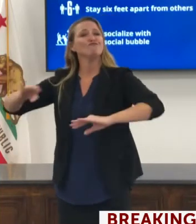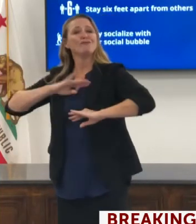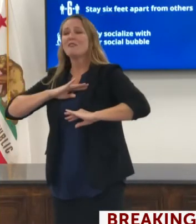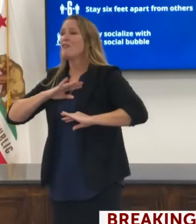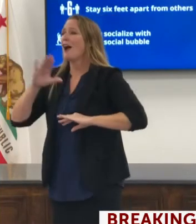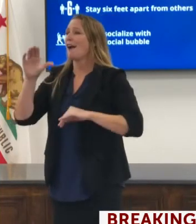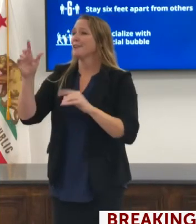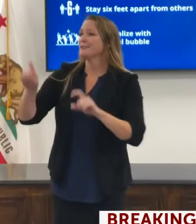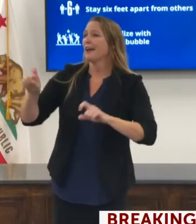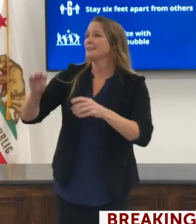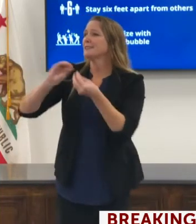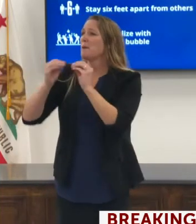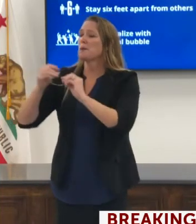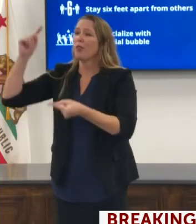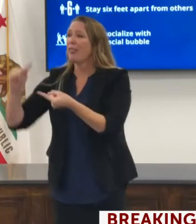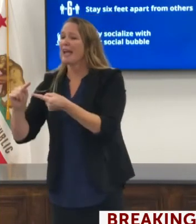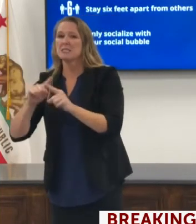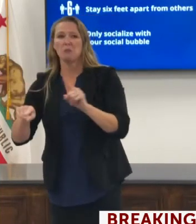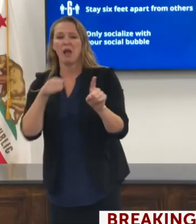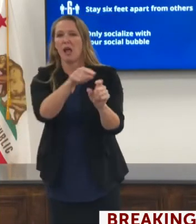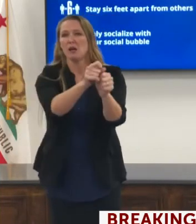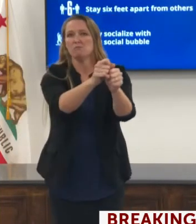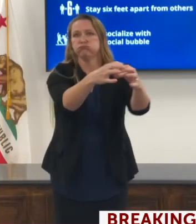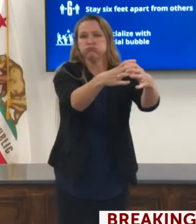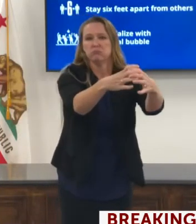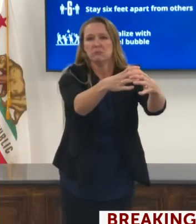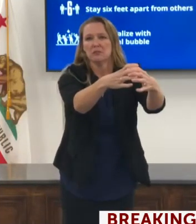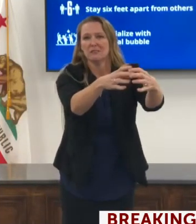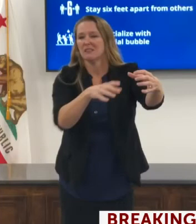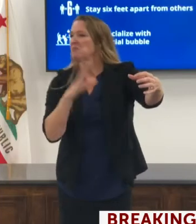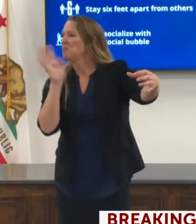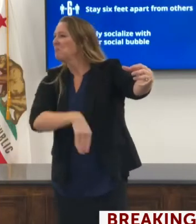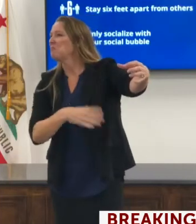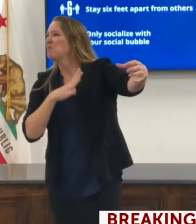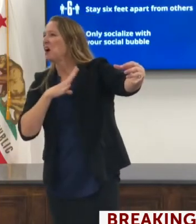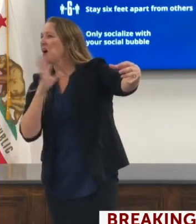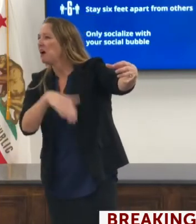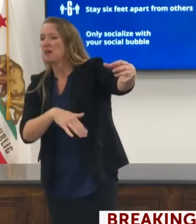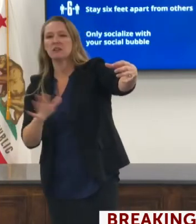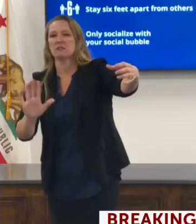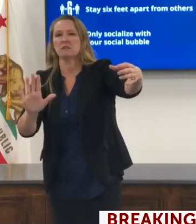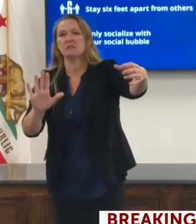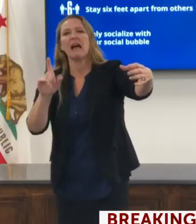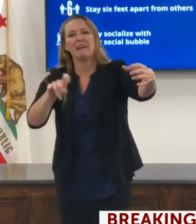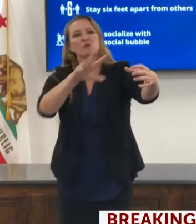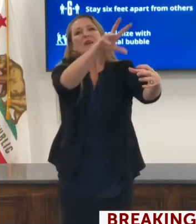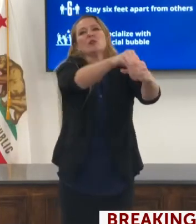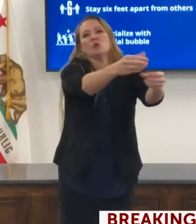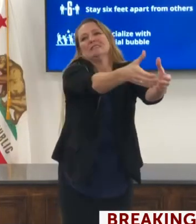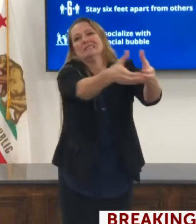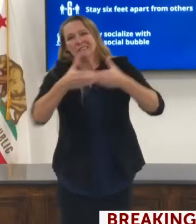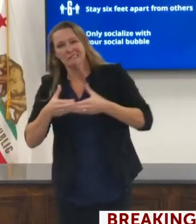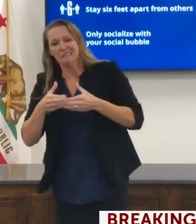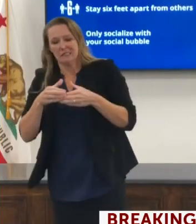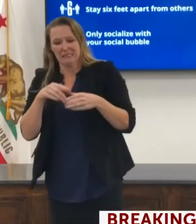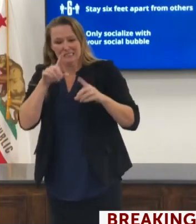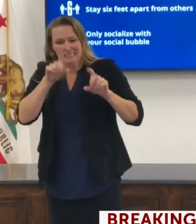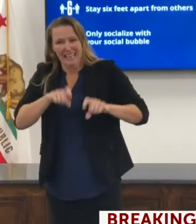those more vulnerable places. We are, as I said, meeting that metric. In fact,